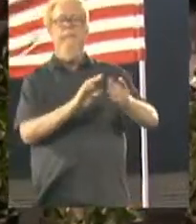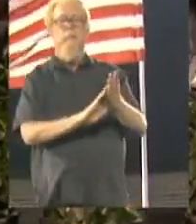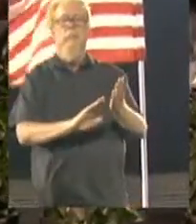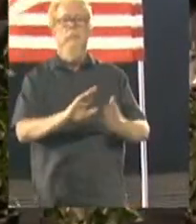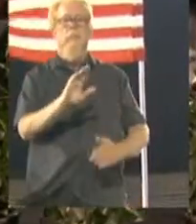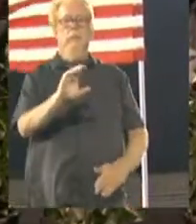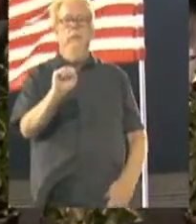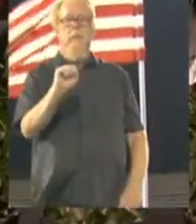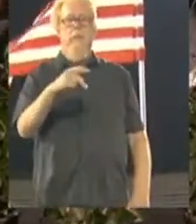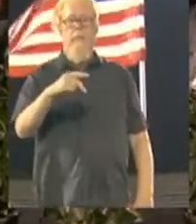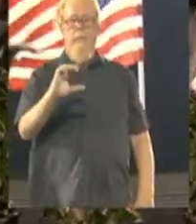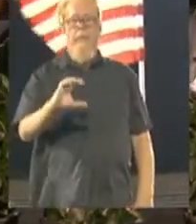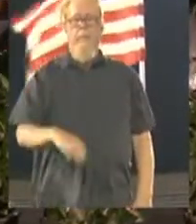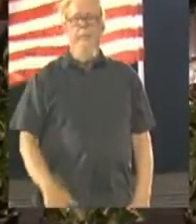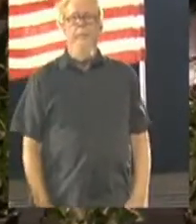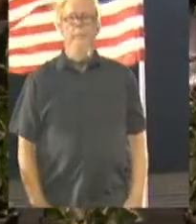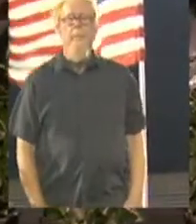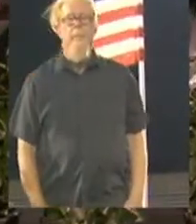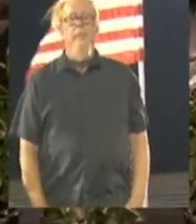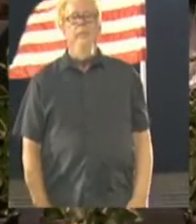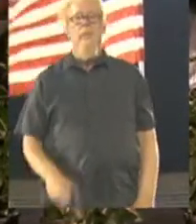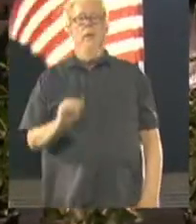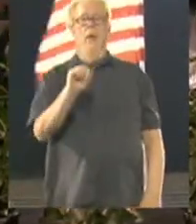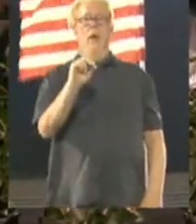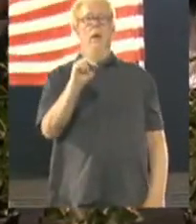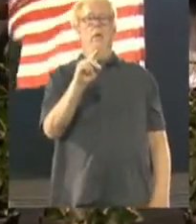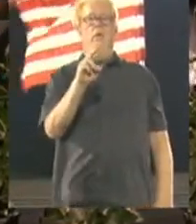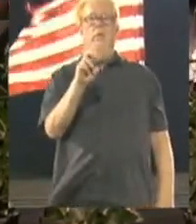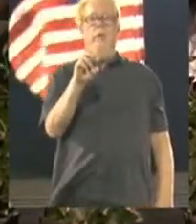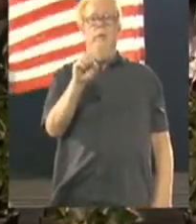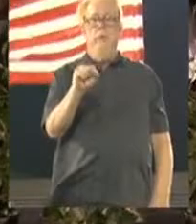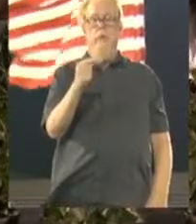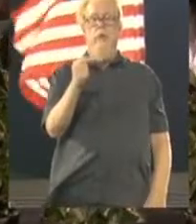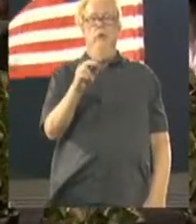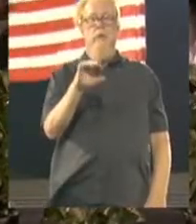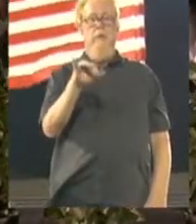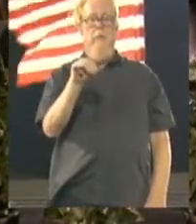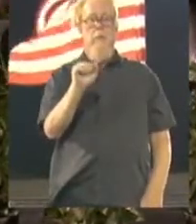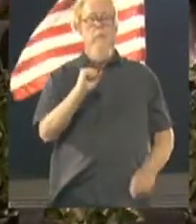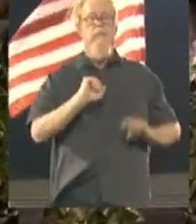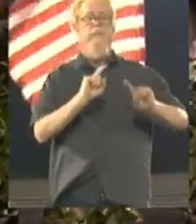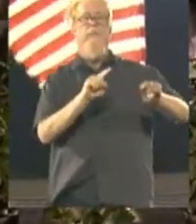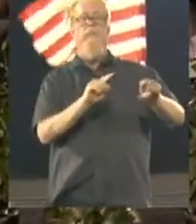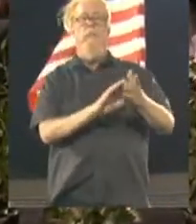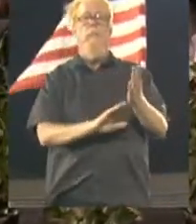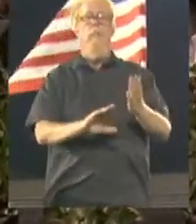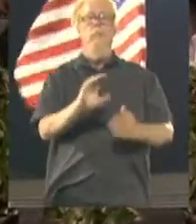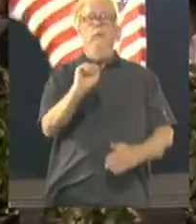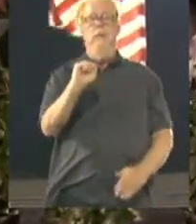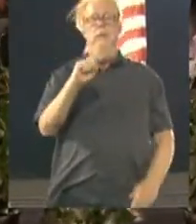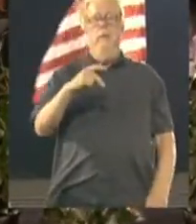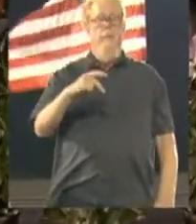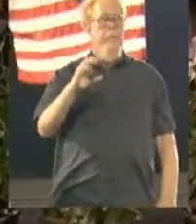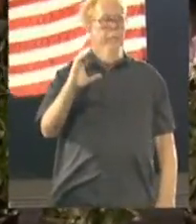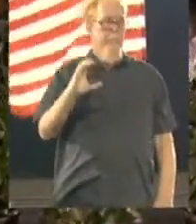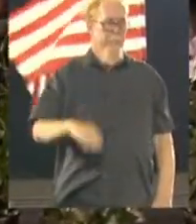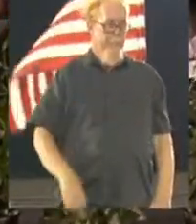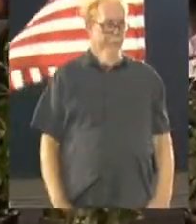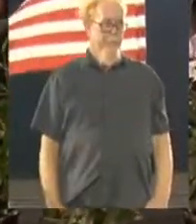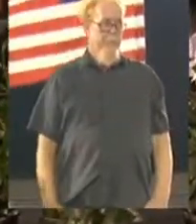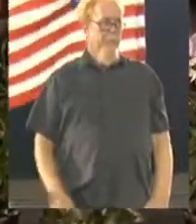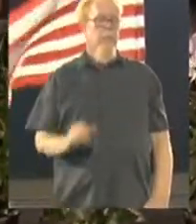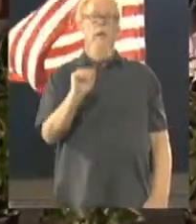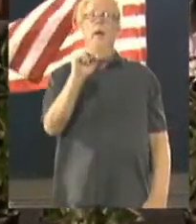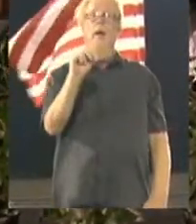Philip's College. Andres Garcia will be attending St. Philip's College.